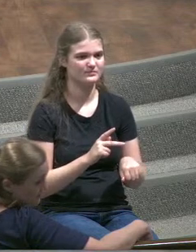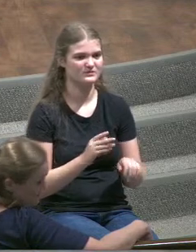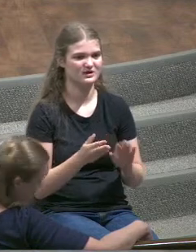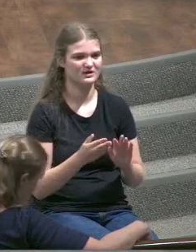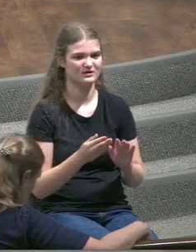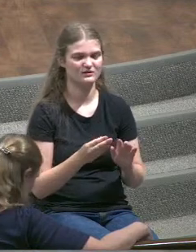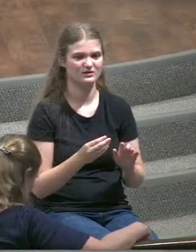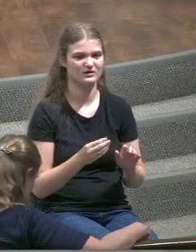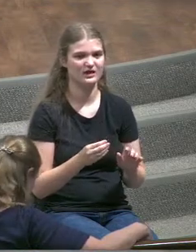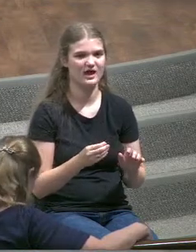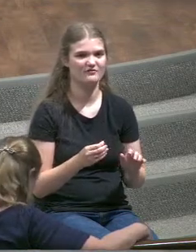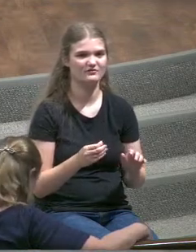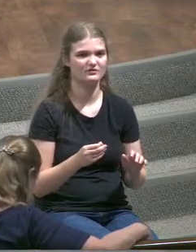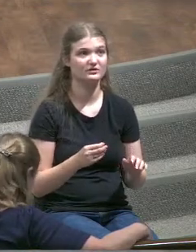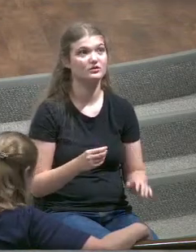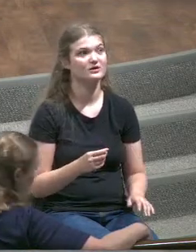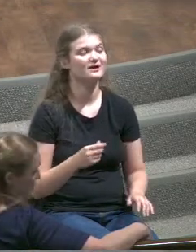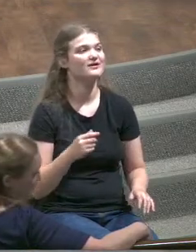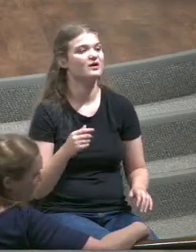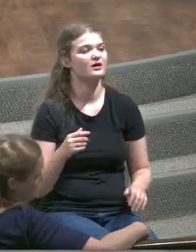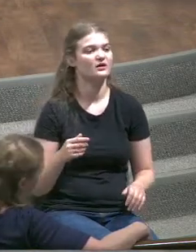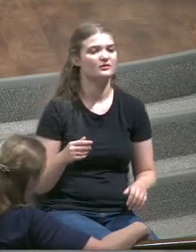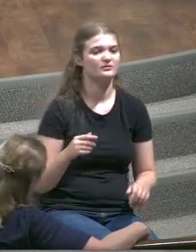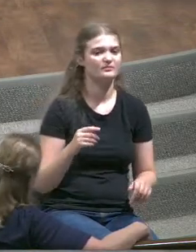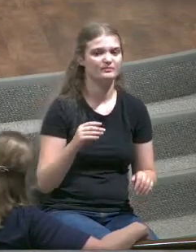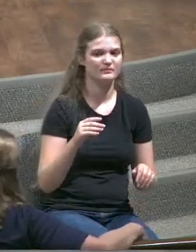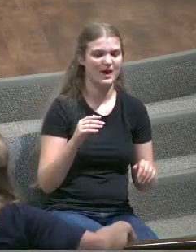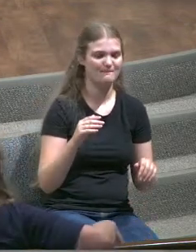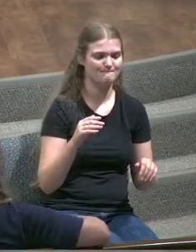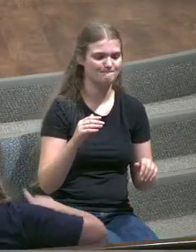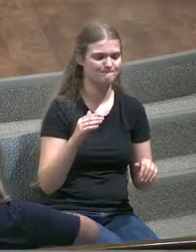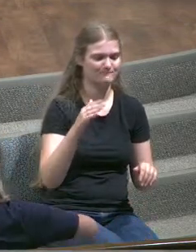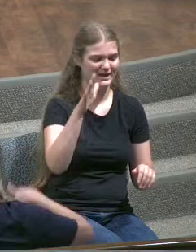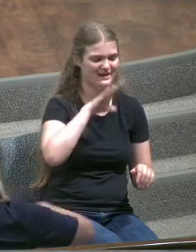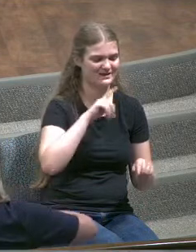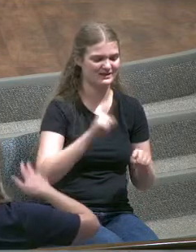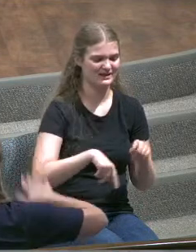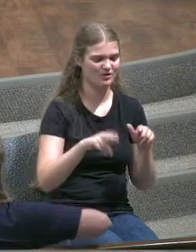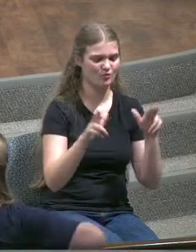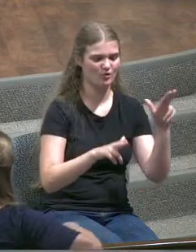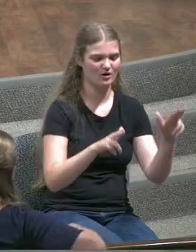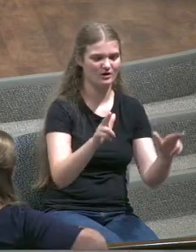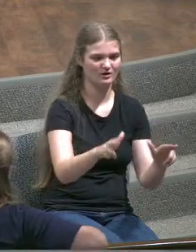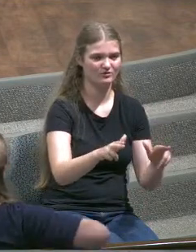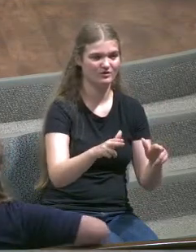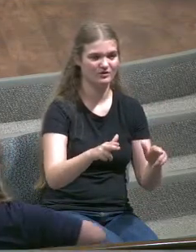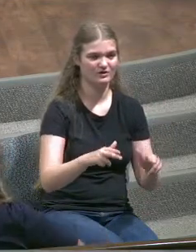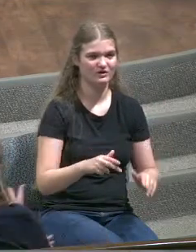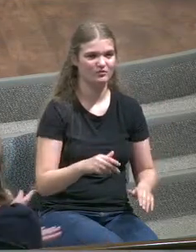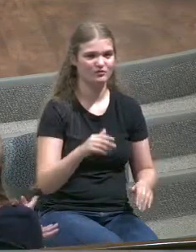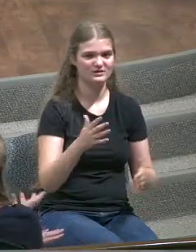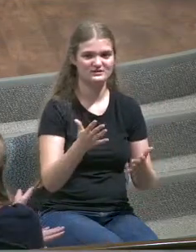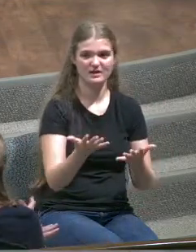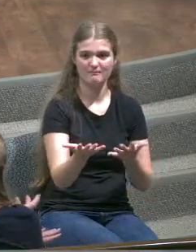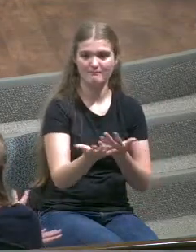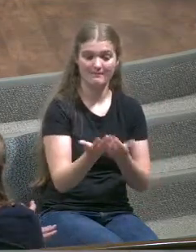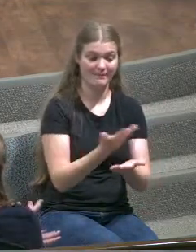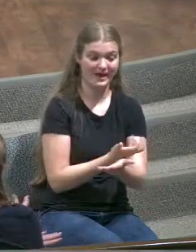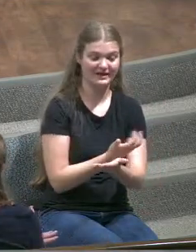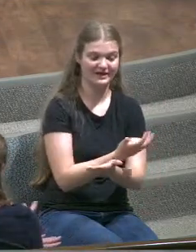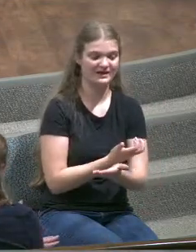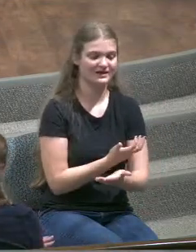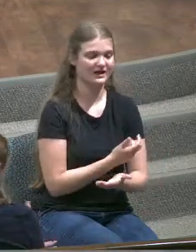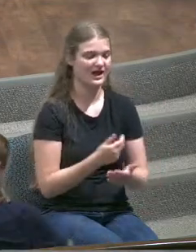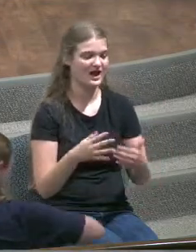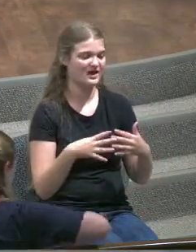was healed who for his entire life had been begging at the gate called Beautiful, which was the gate that was in the court of the Gentiles,